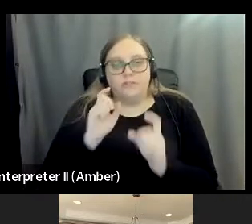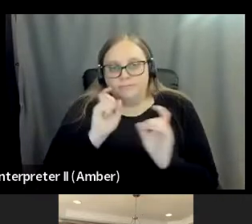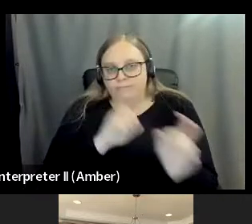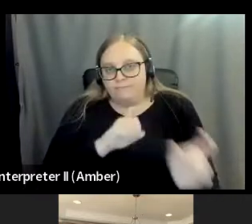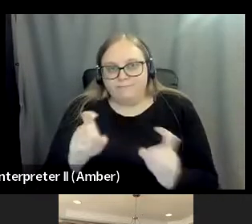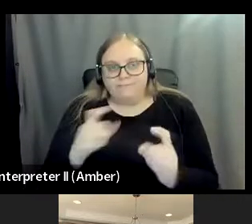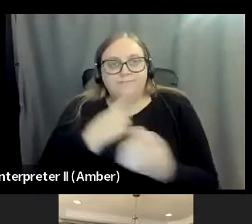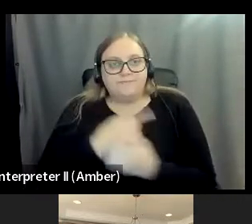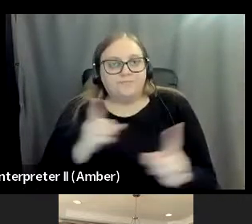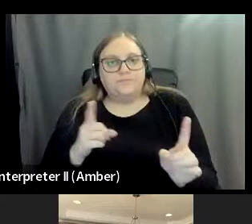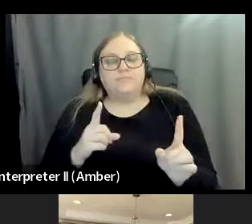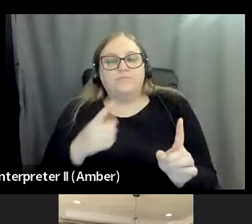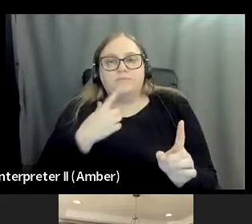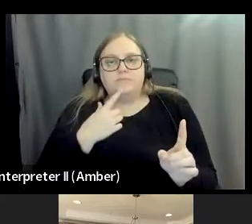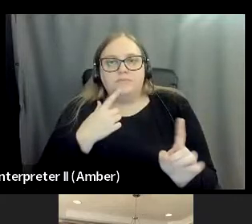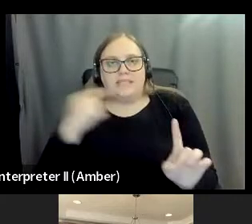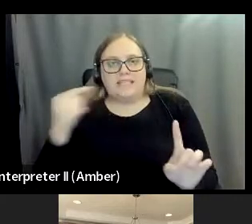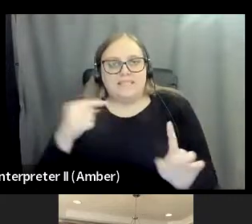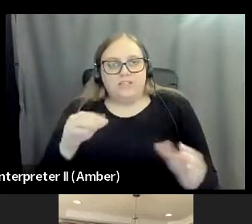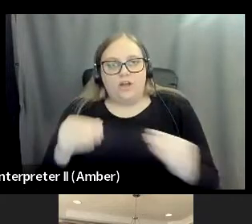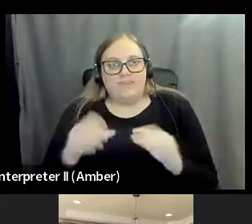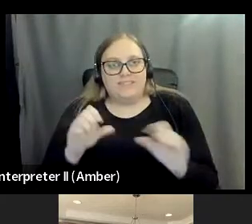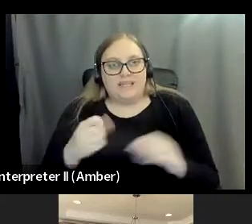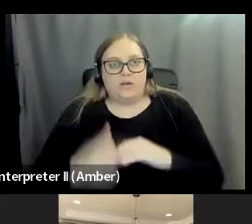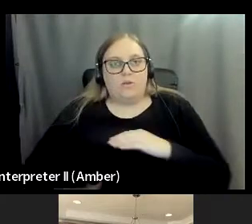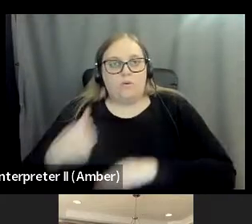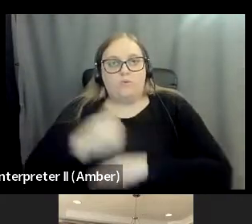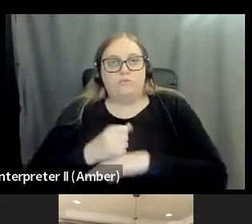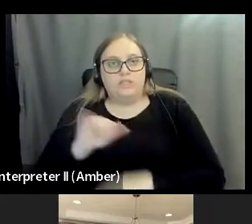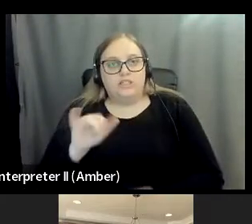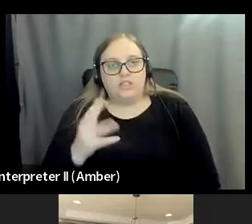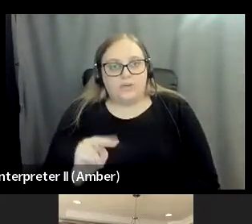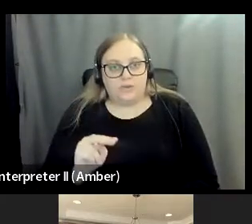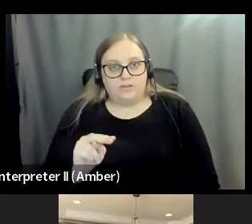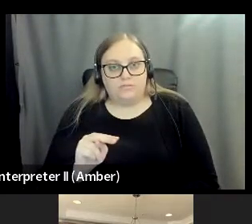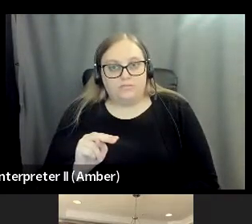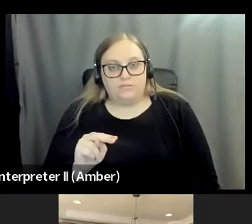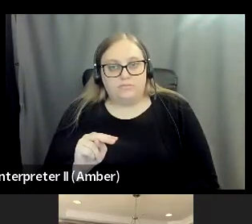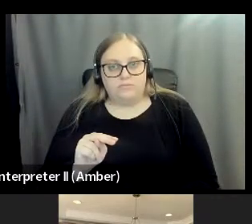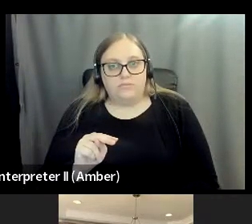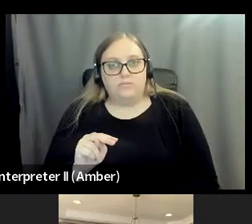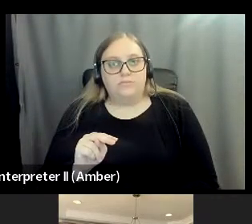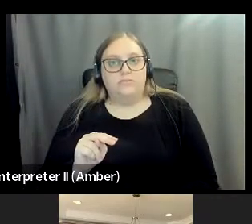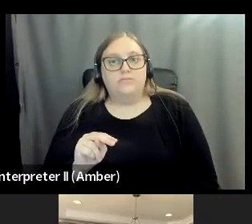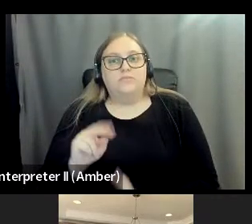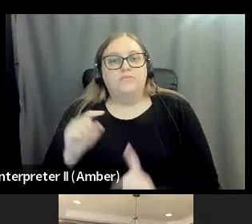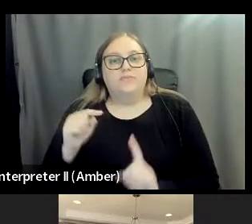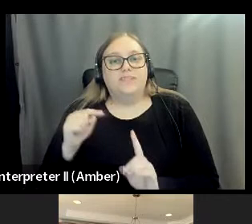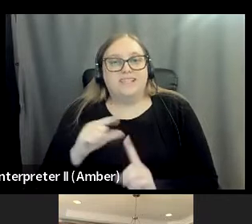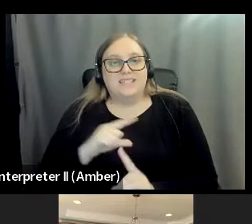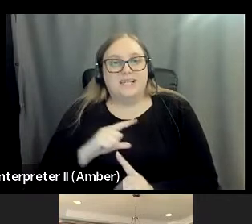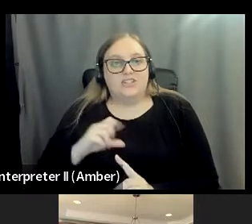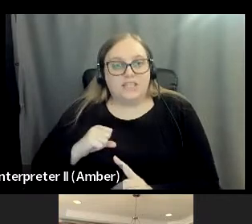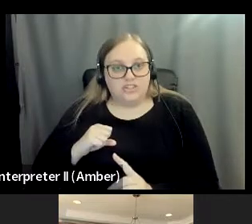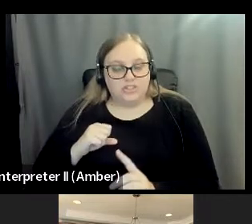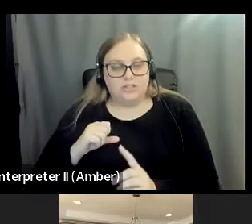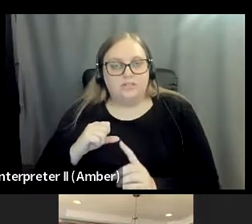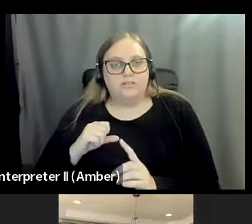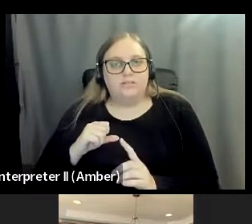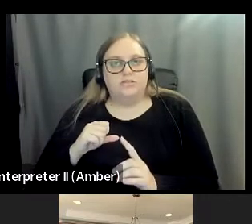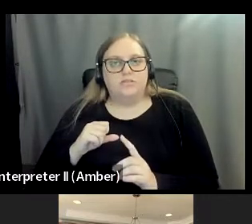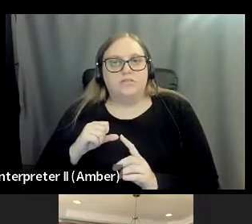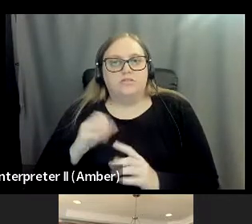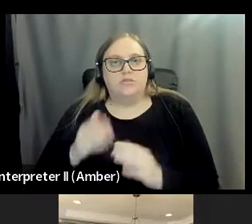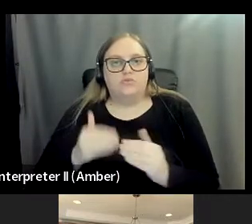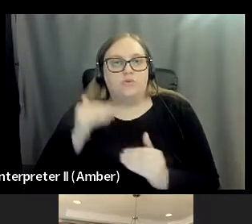that said that this office would close in January. This legislation would override